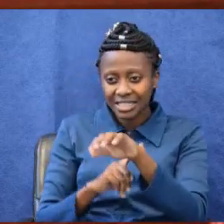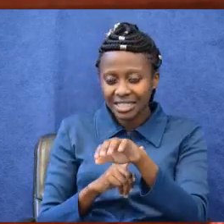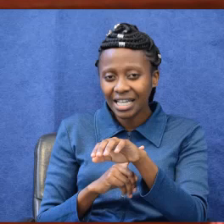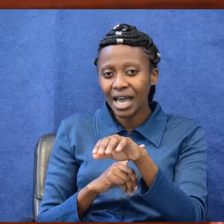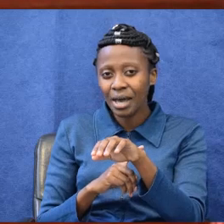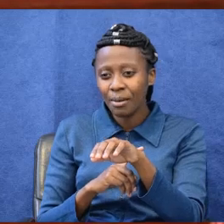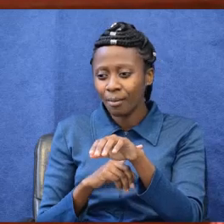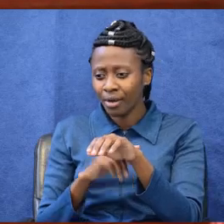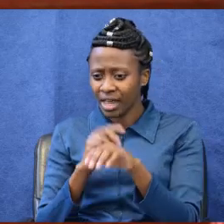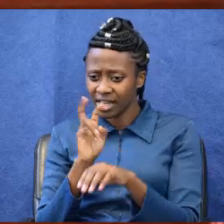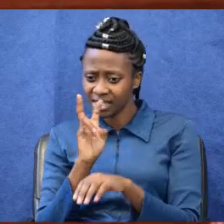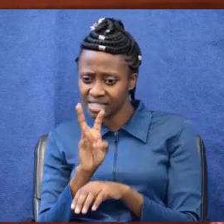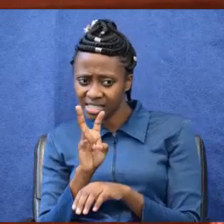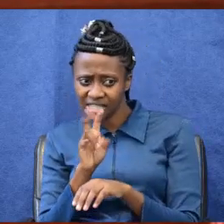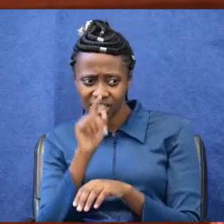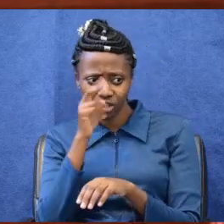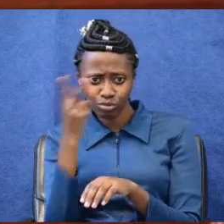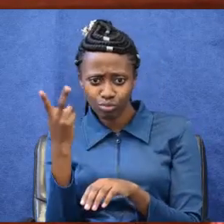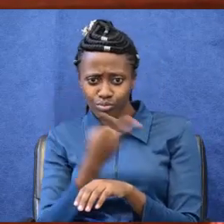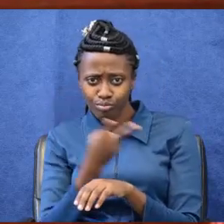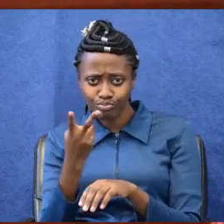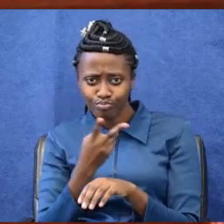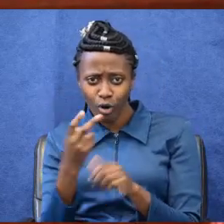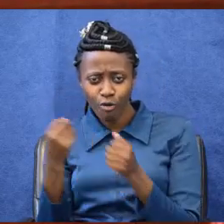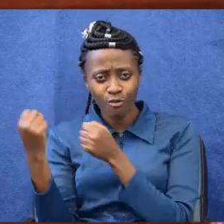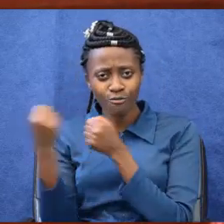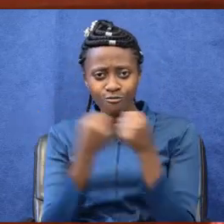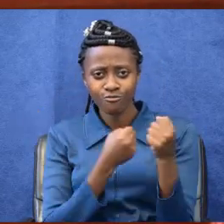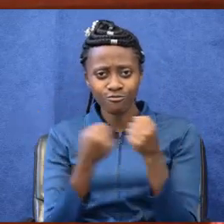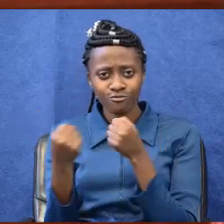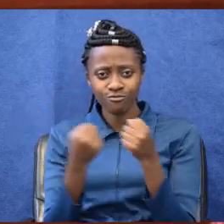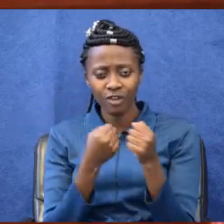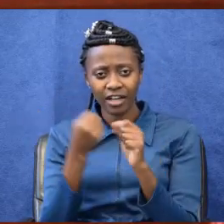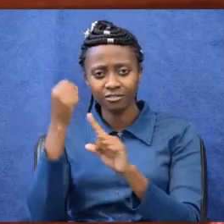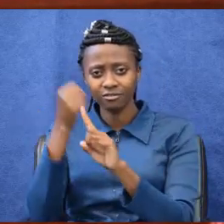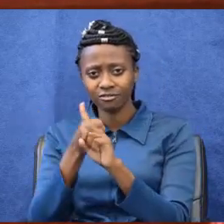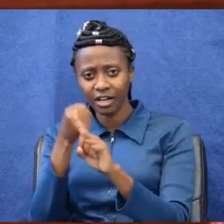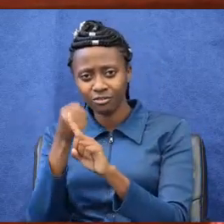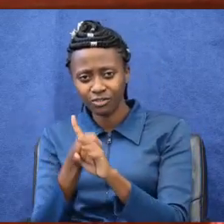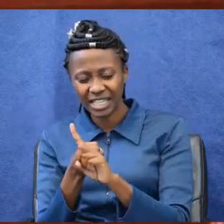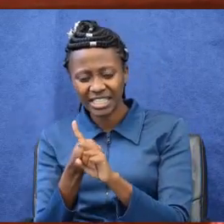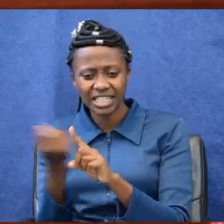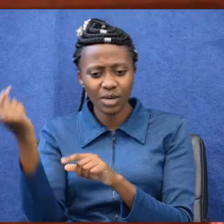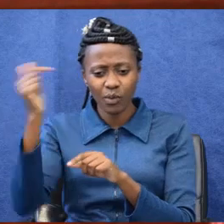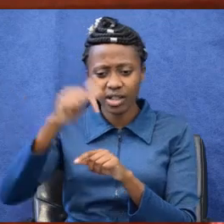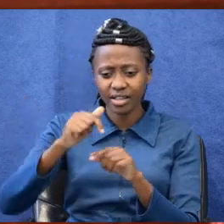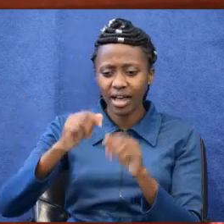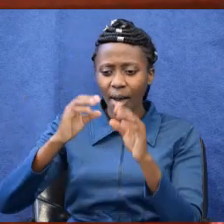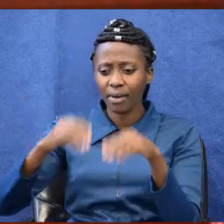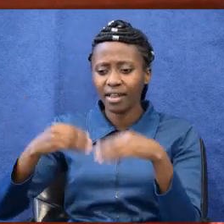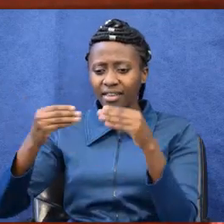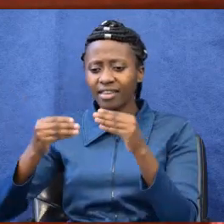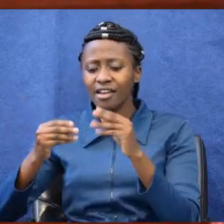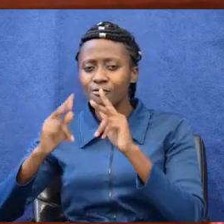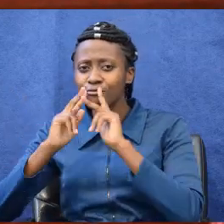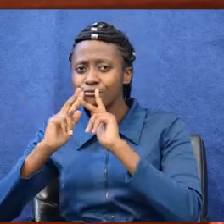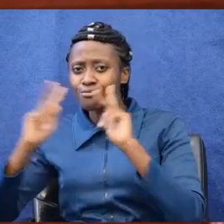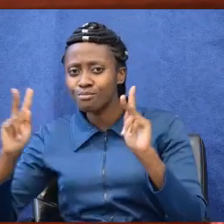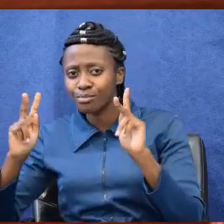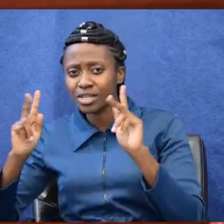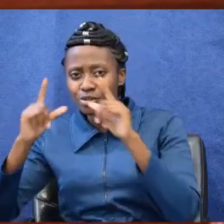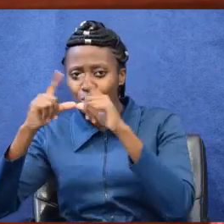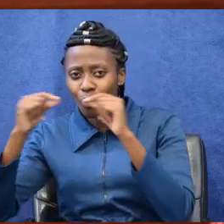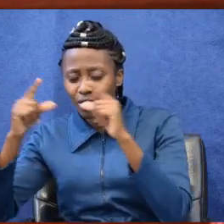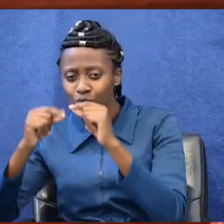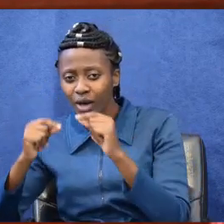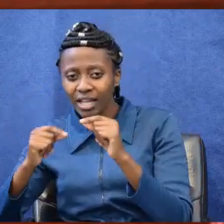fighting, you want to kill one another, fighting and very angry. They are so soft, they calm you down until